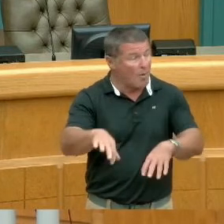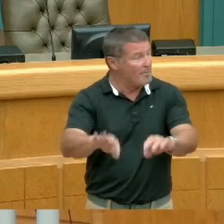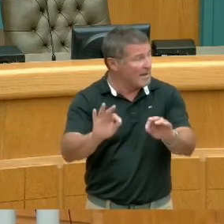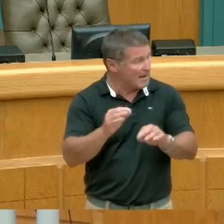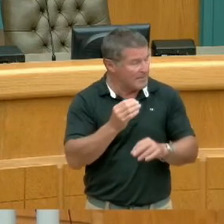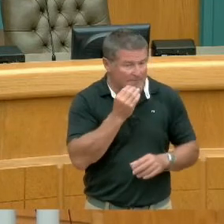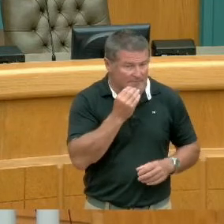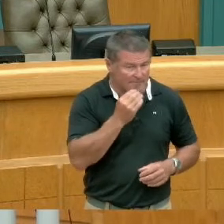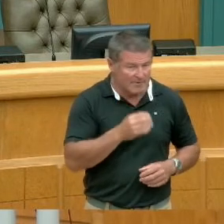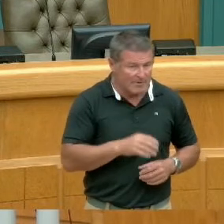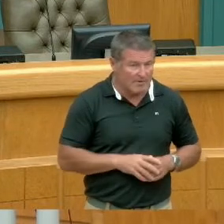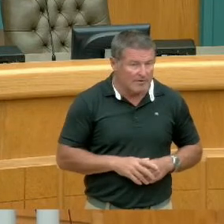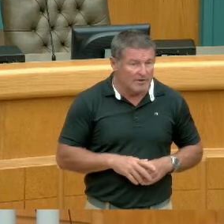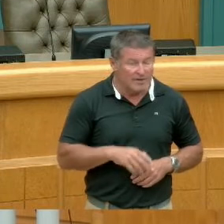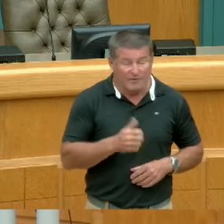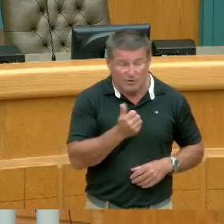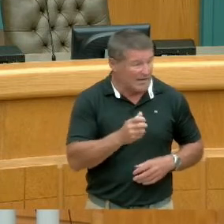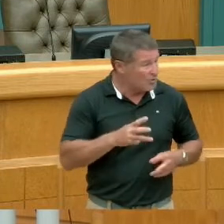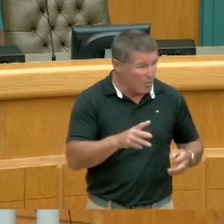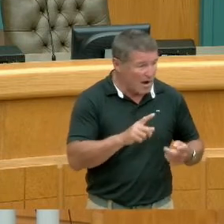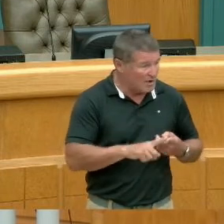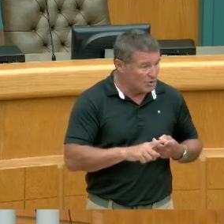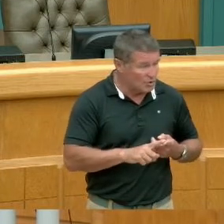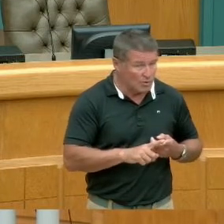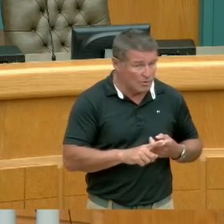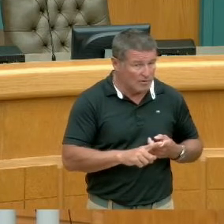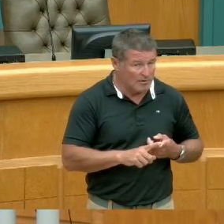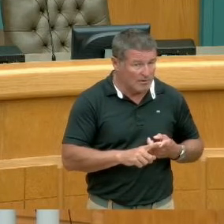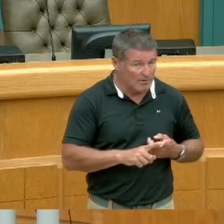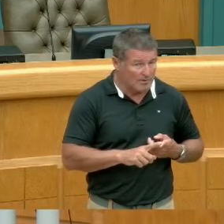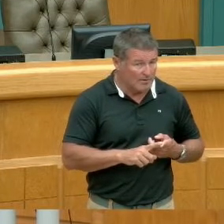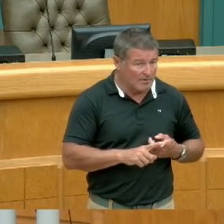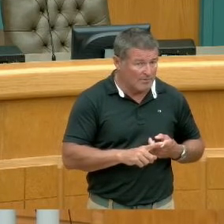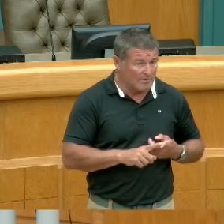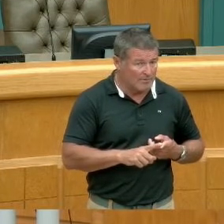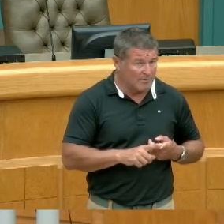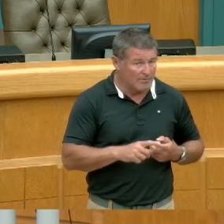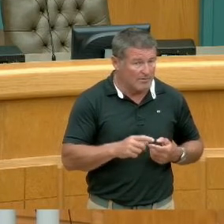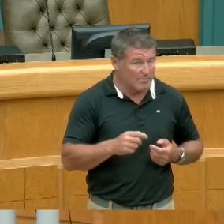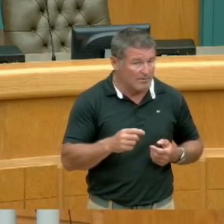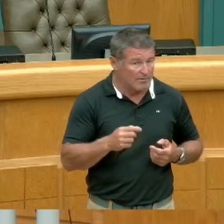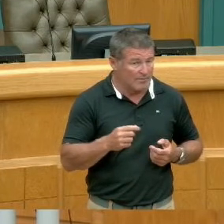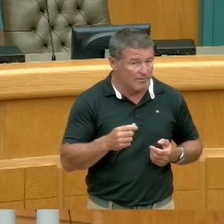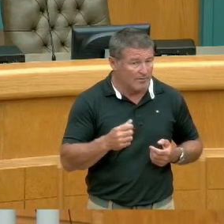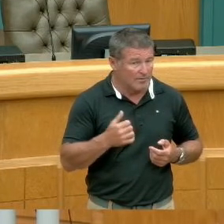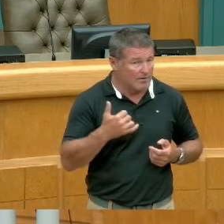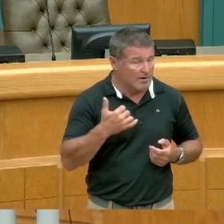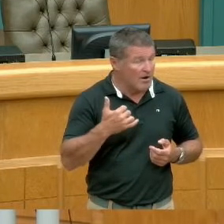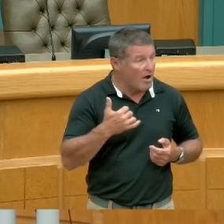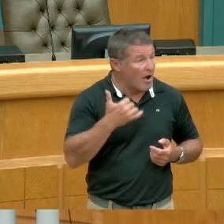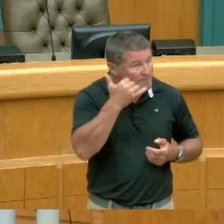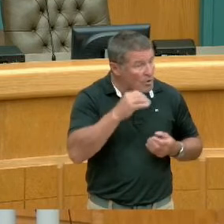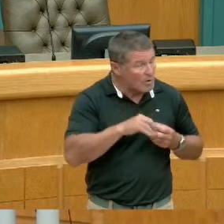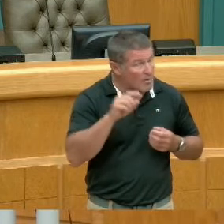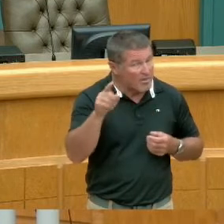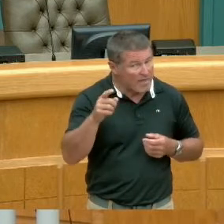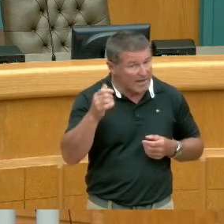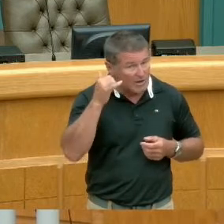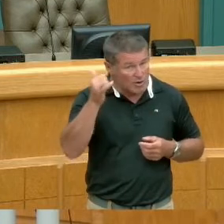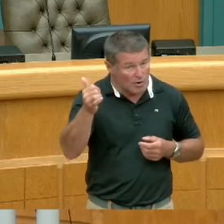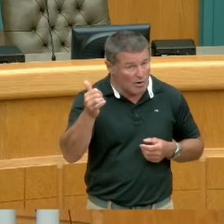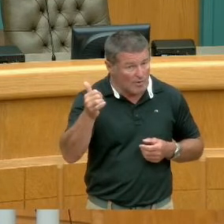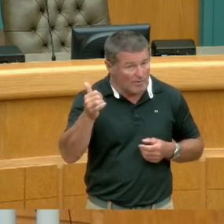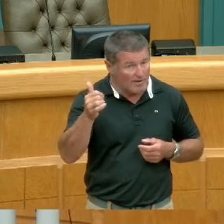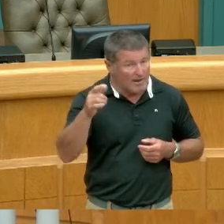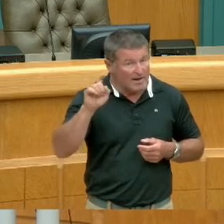any way that together you can put a phone call, a phone that a number that they can call, and if